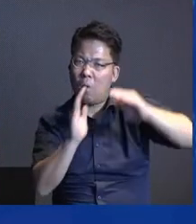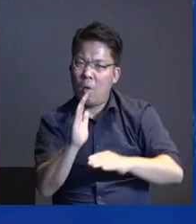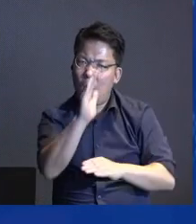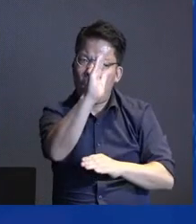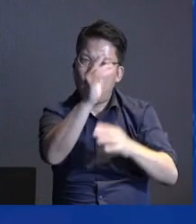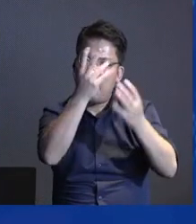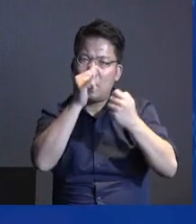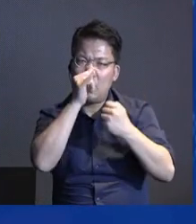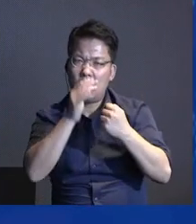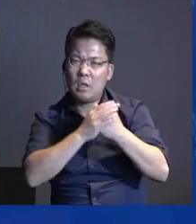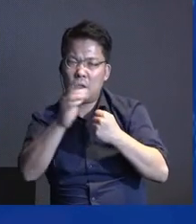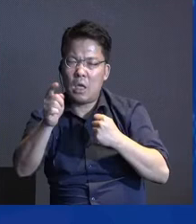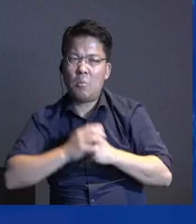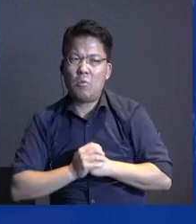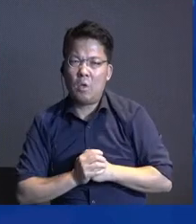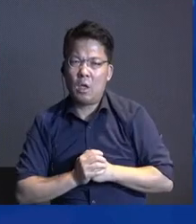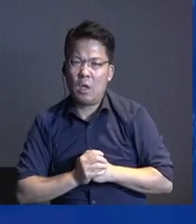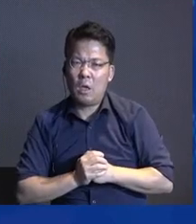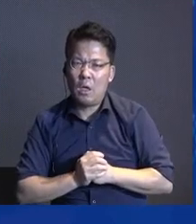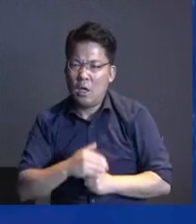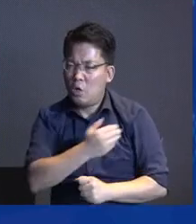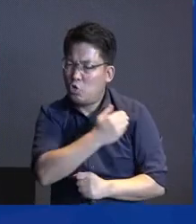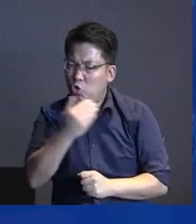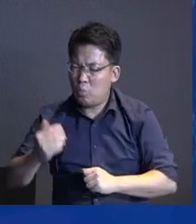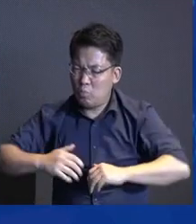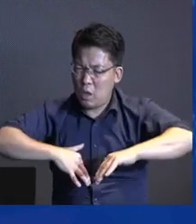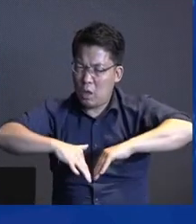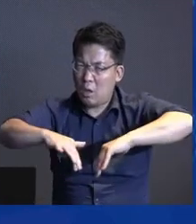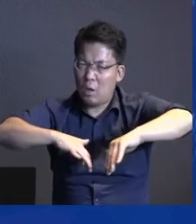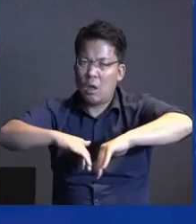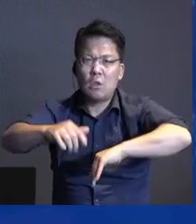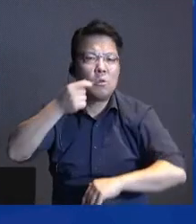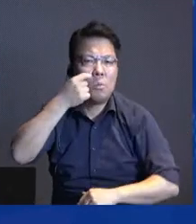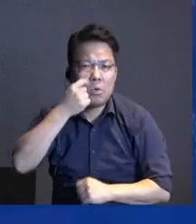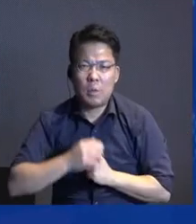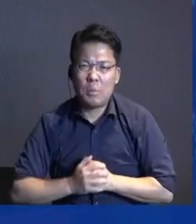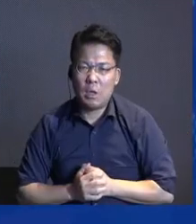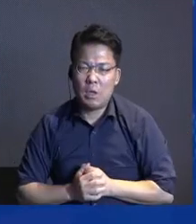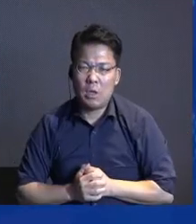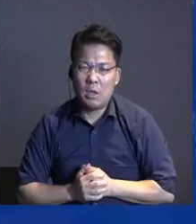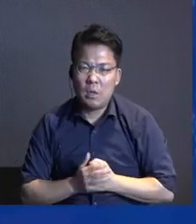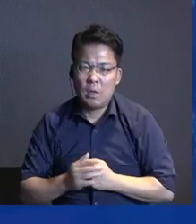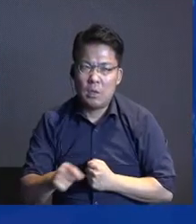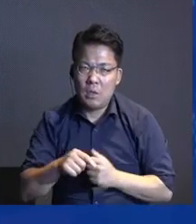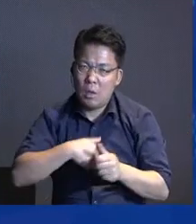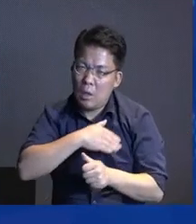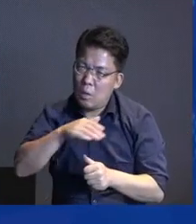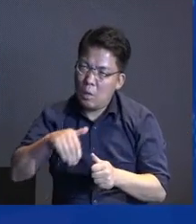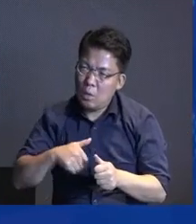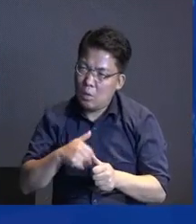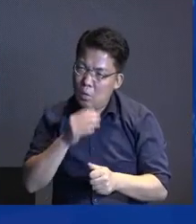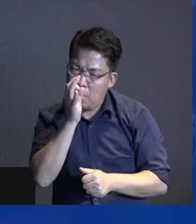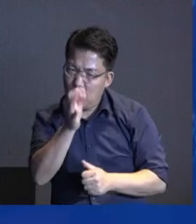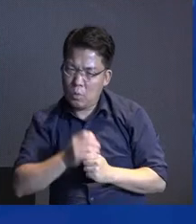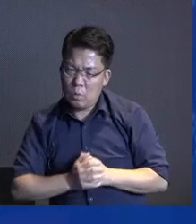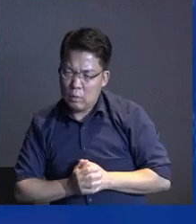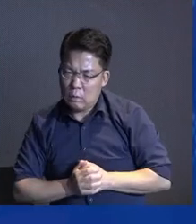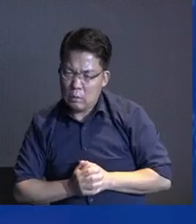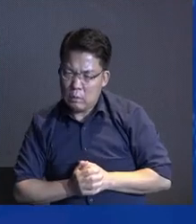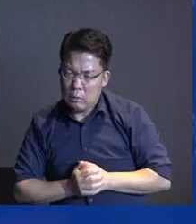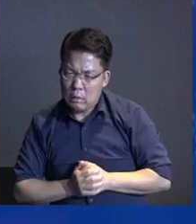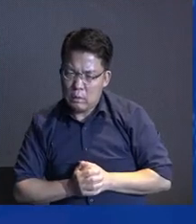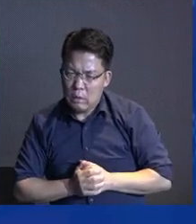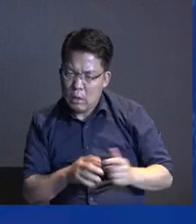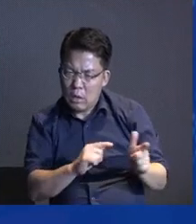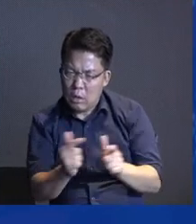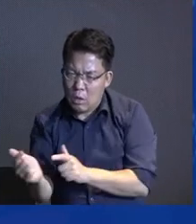So based on this context, the area of the Westward Resident Association number 4 tries to foster